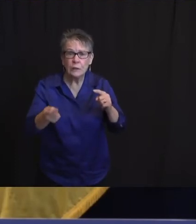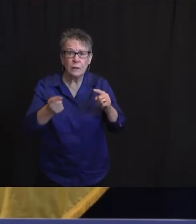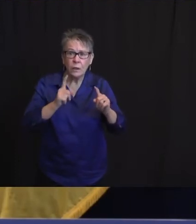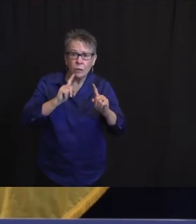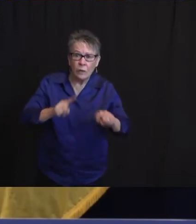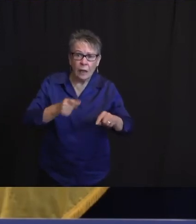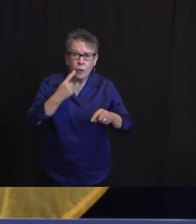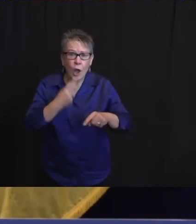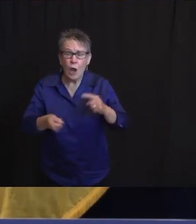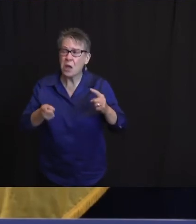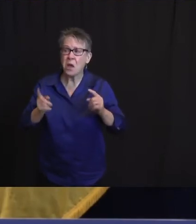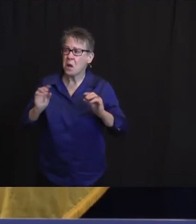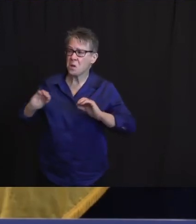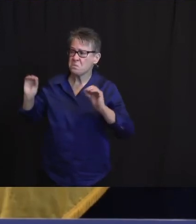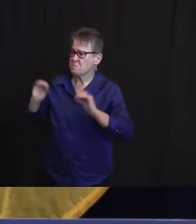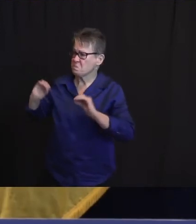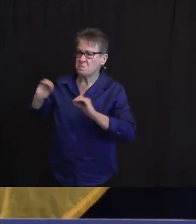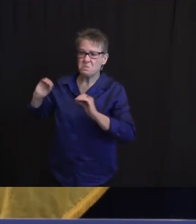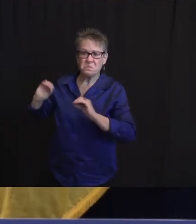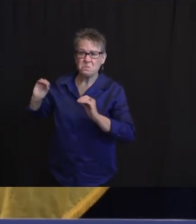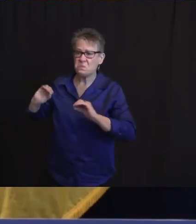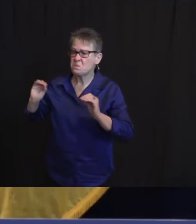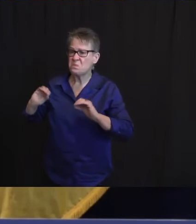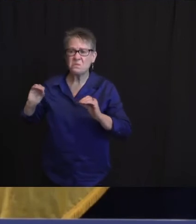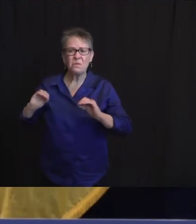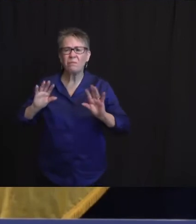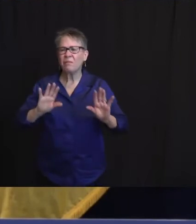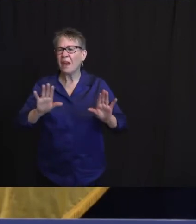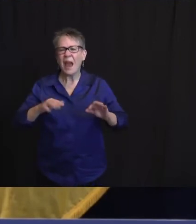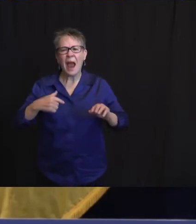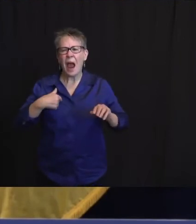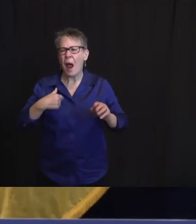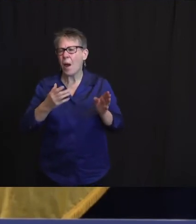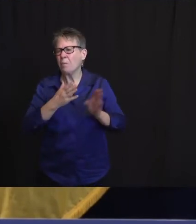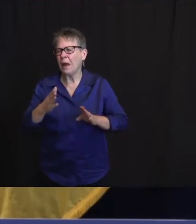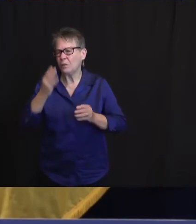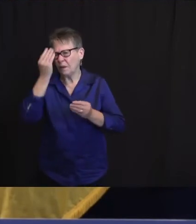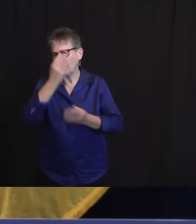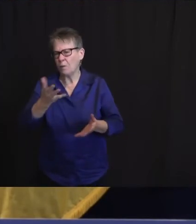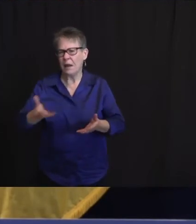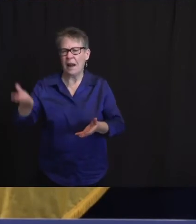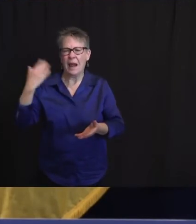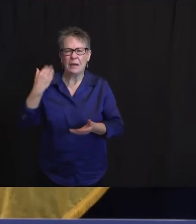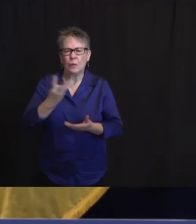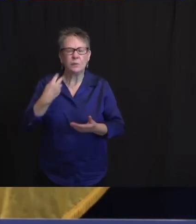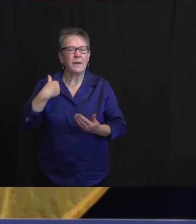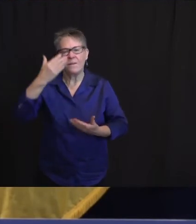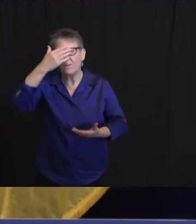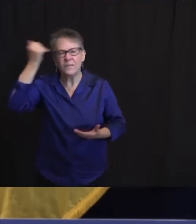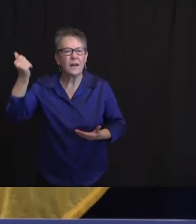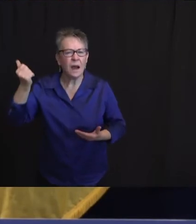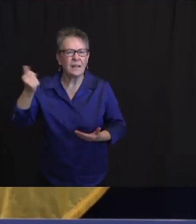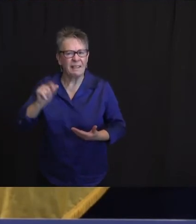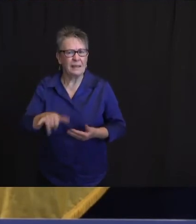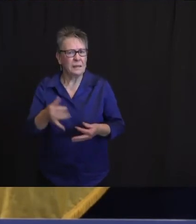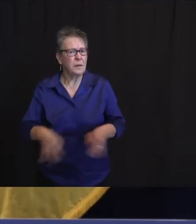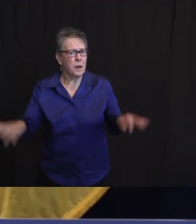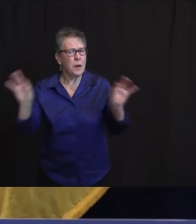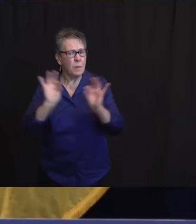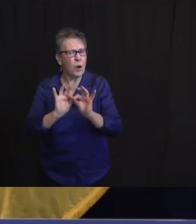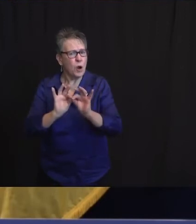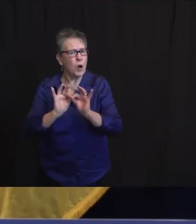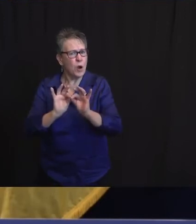something I meant to say at our virtual on Wednesday, and with the passage of a number of more days, it's even more relevant to say that. So I hope I'm knocking on wood on that